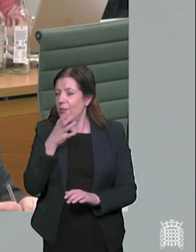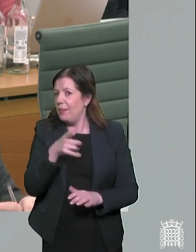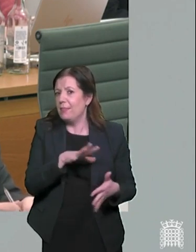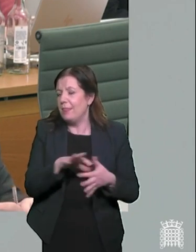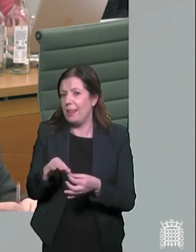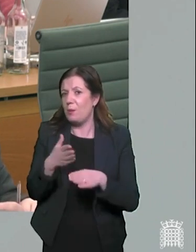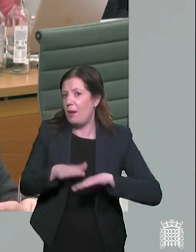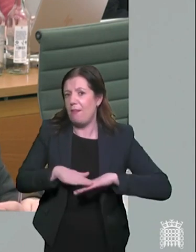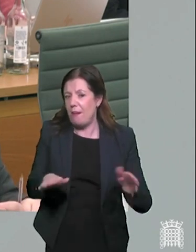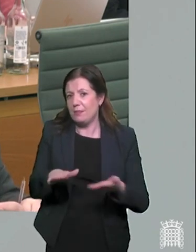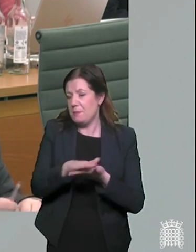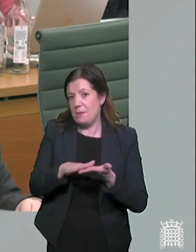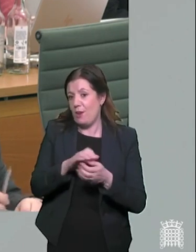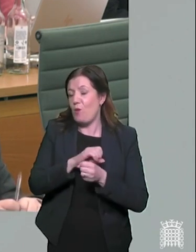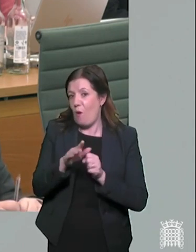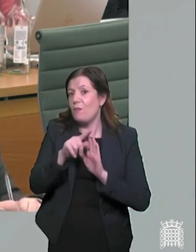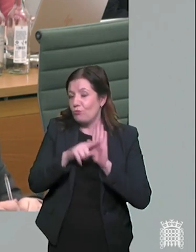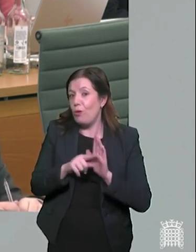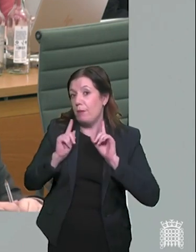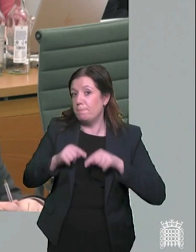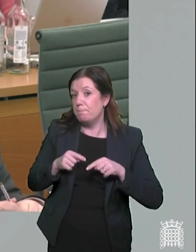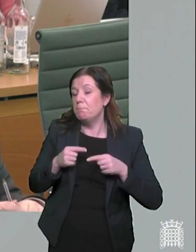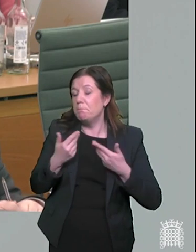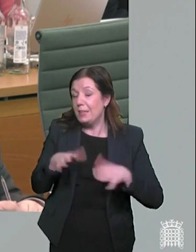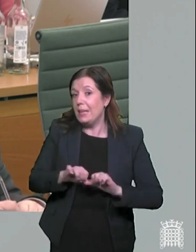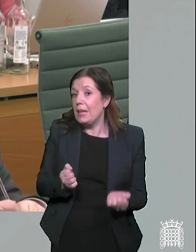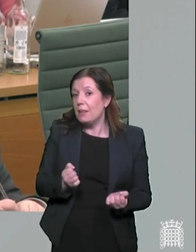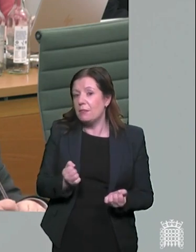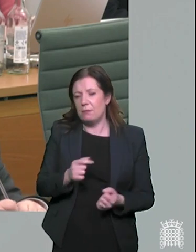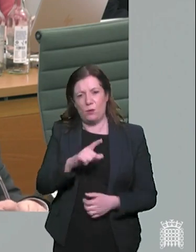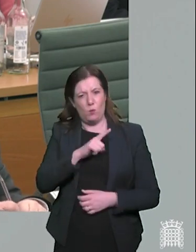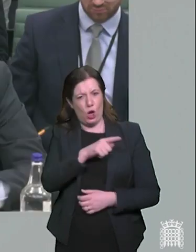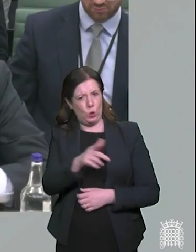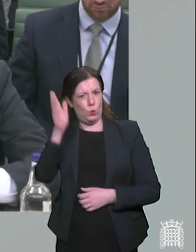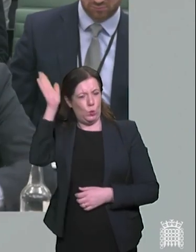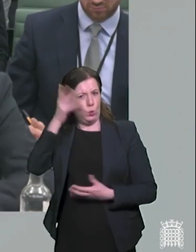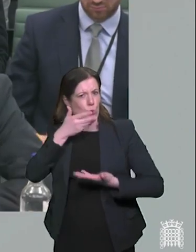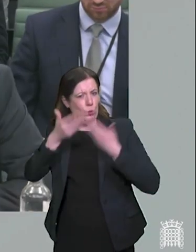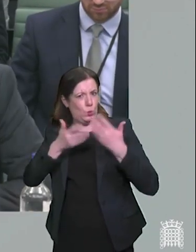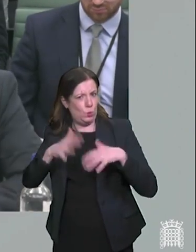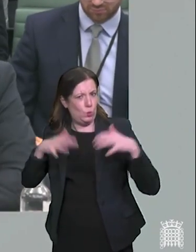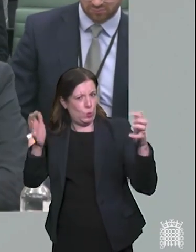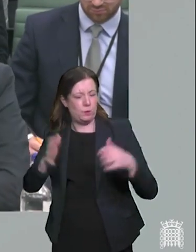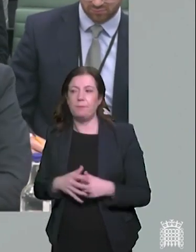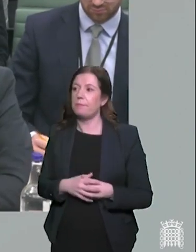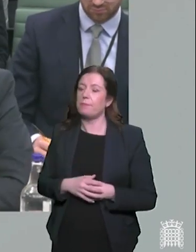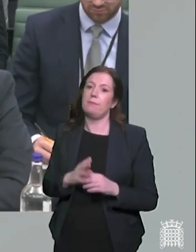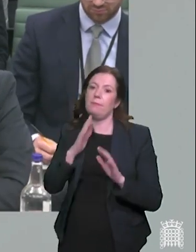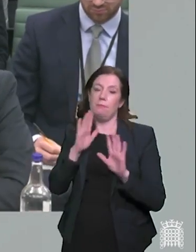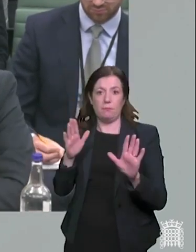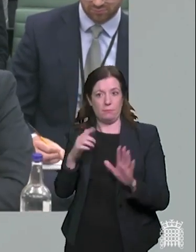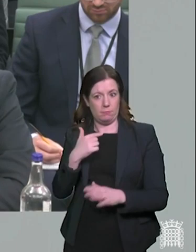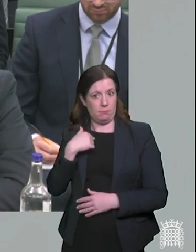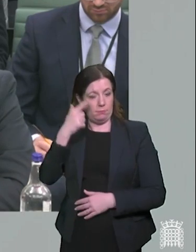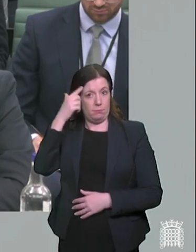breach of the COVID rules at the time. Why did you say that to the House? Because I implicitly believe that it